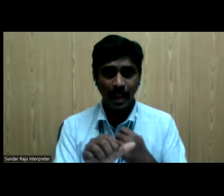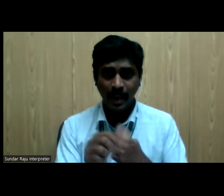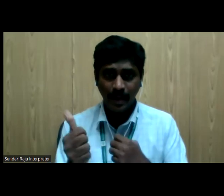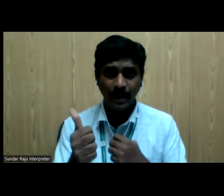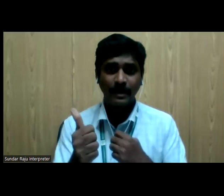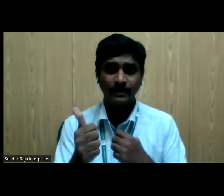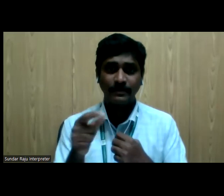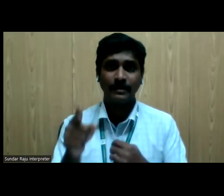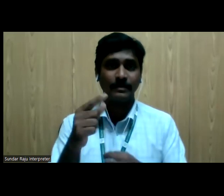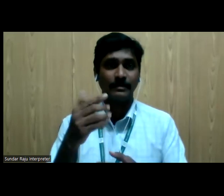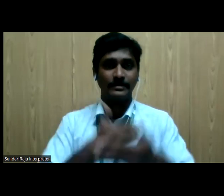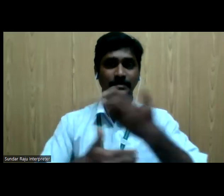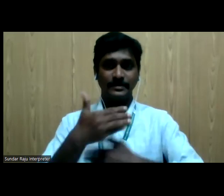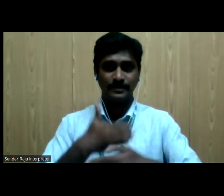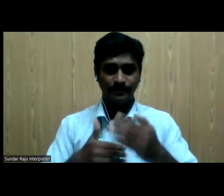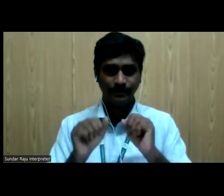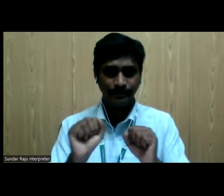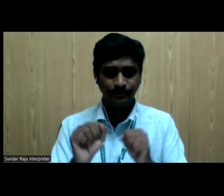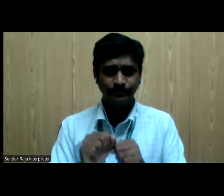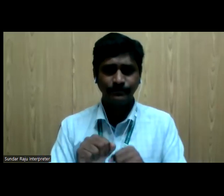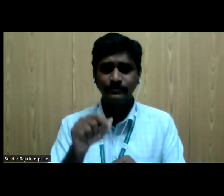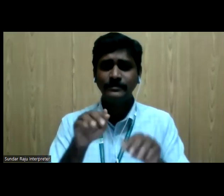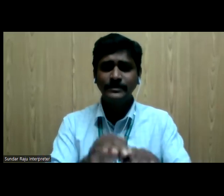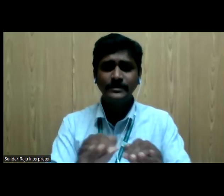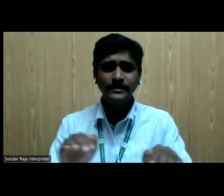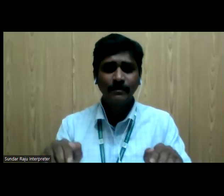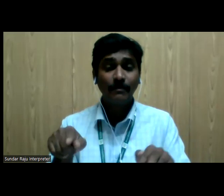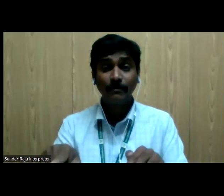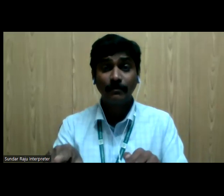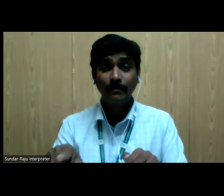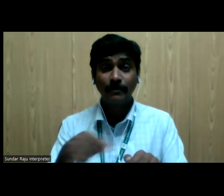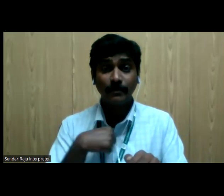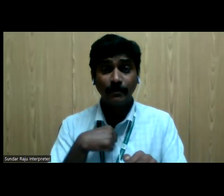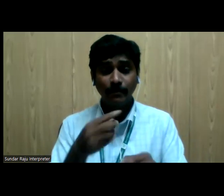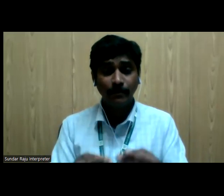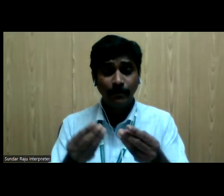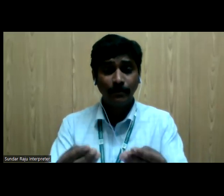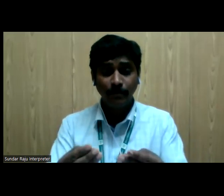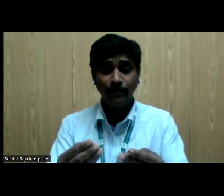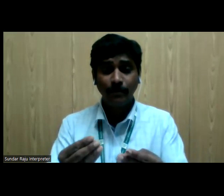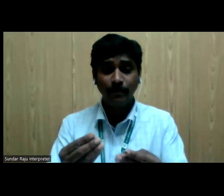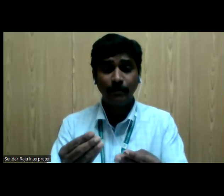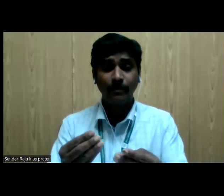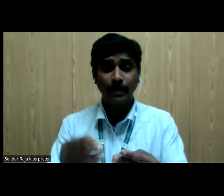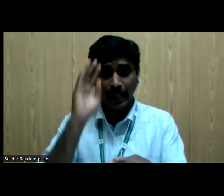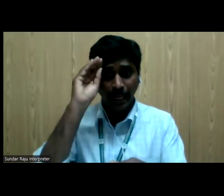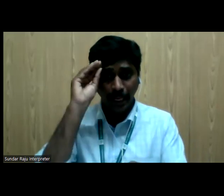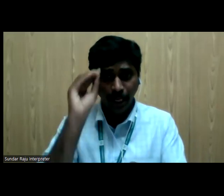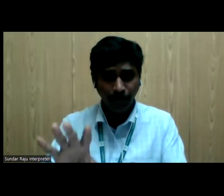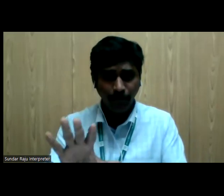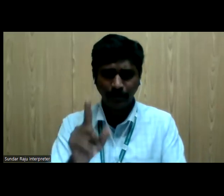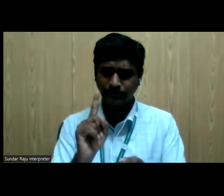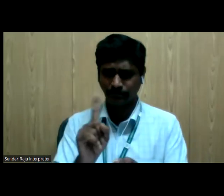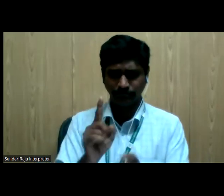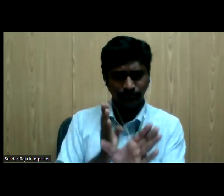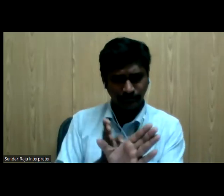developmental disabilities. We help the child reach his or her true potential by providing families with information, guidance, and hope